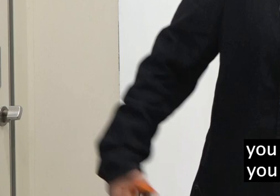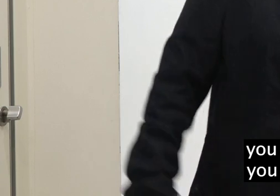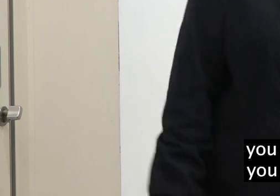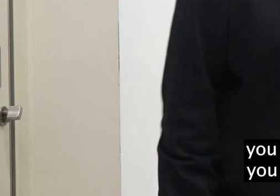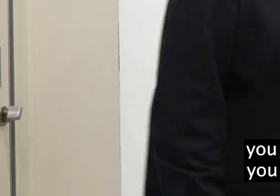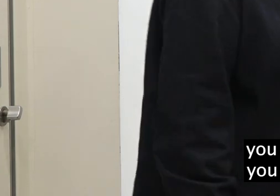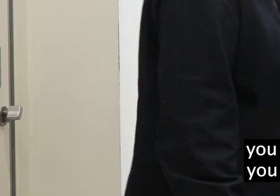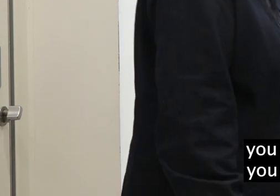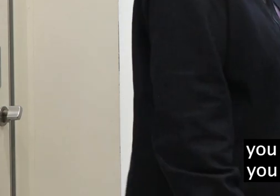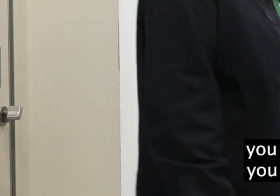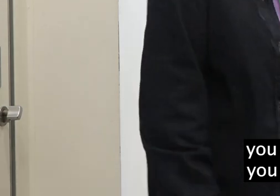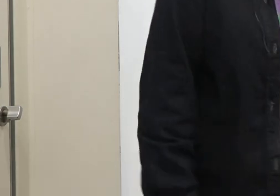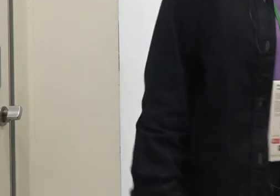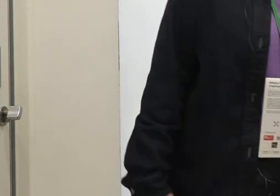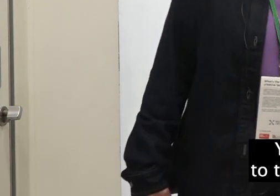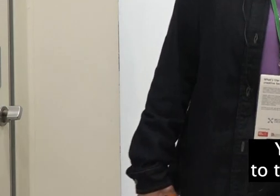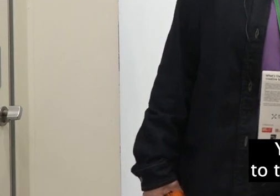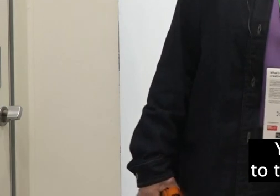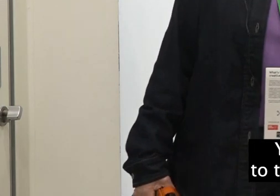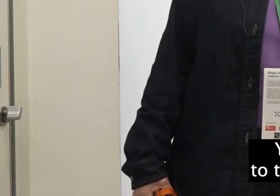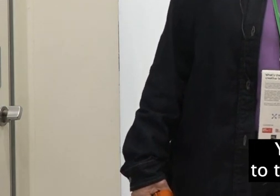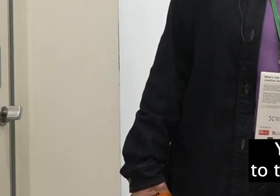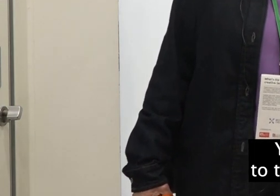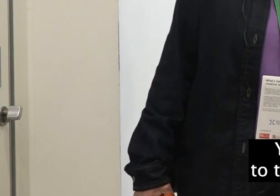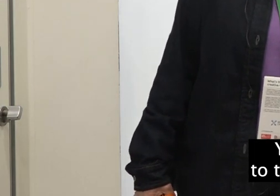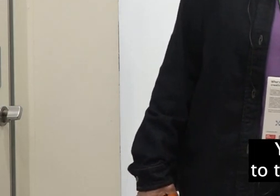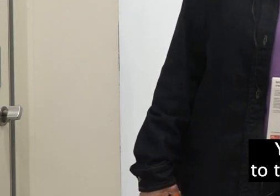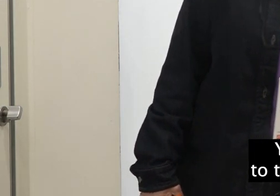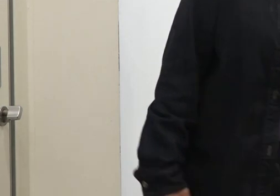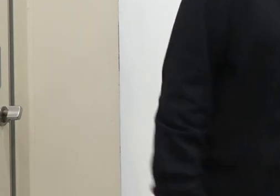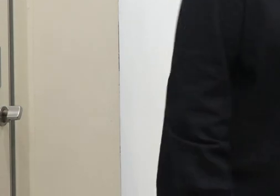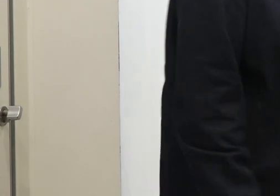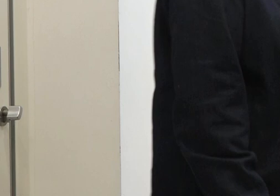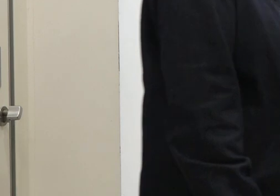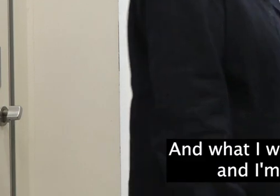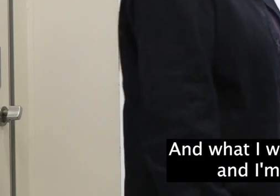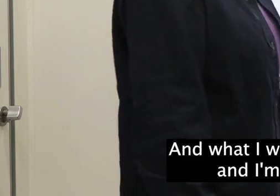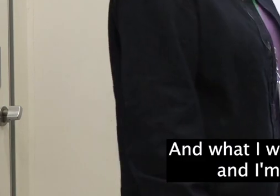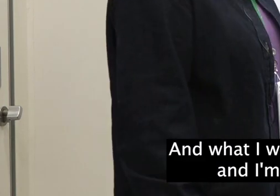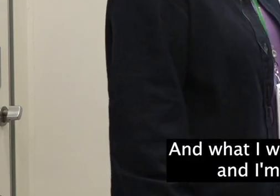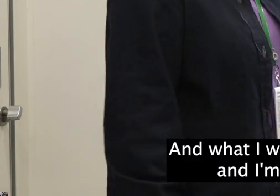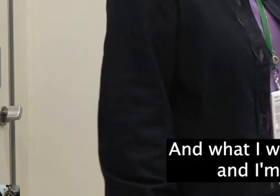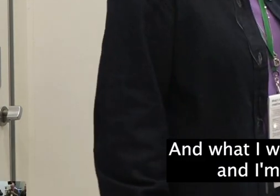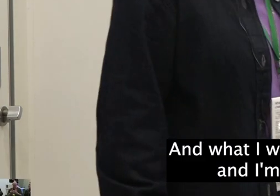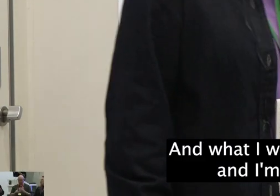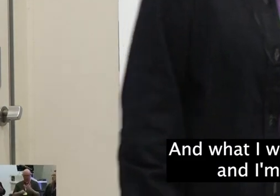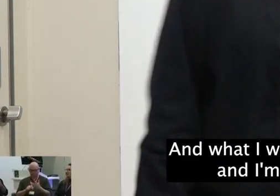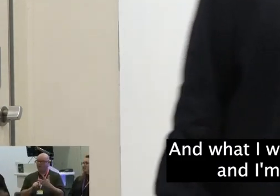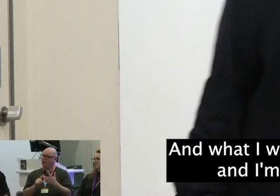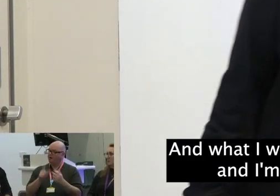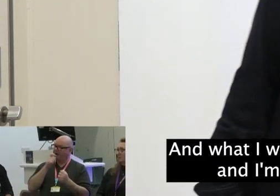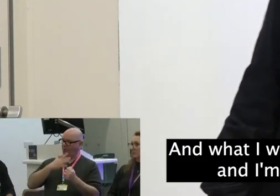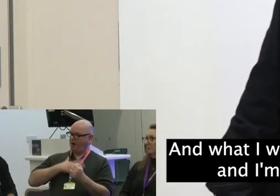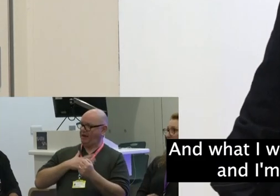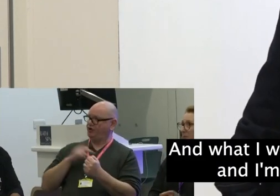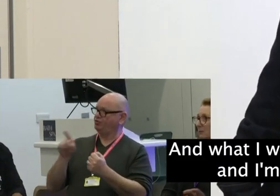personally, you can think practically, you're very invited to think philosophically. And what I would like to get back from you,